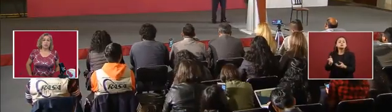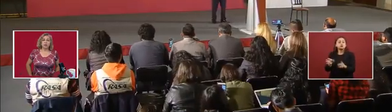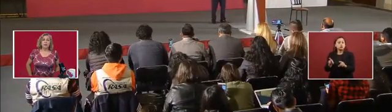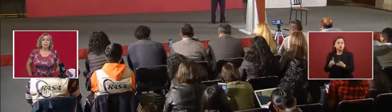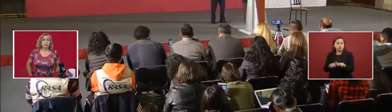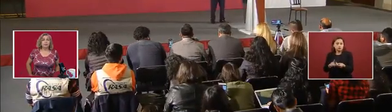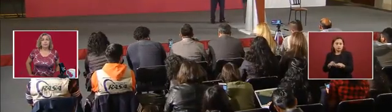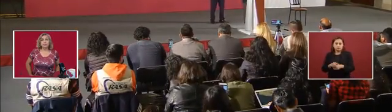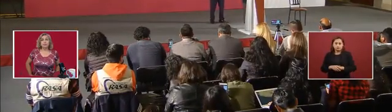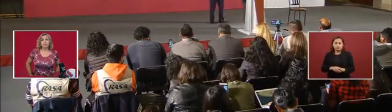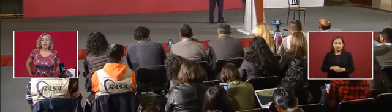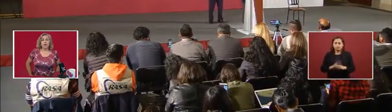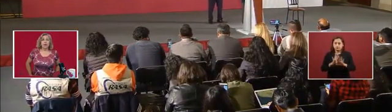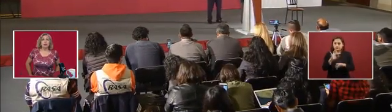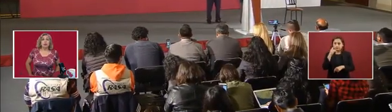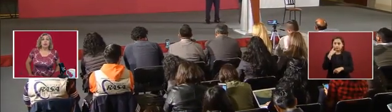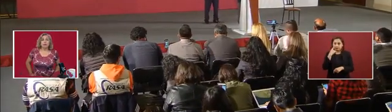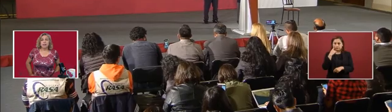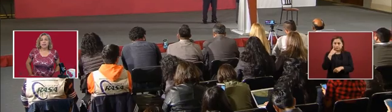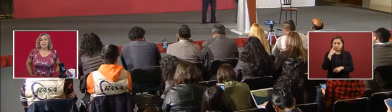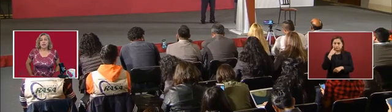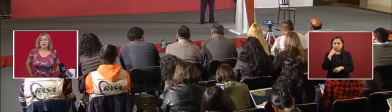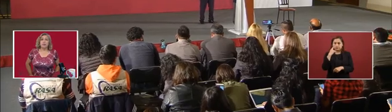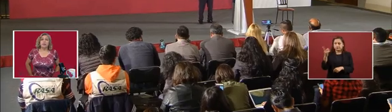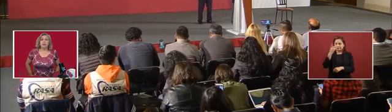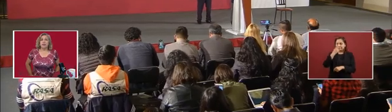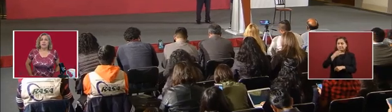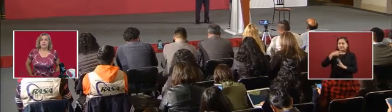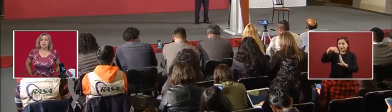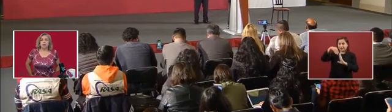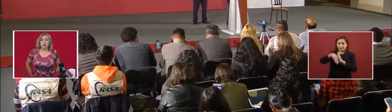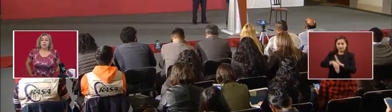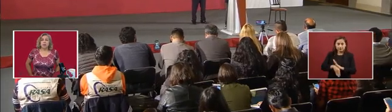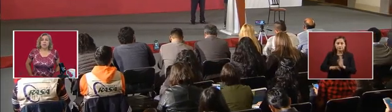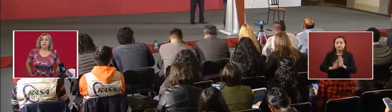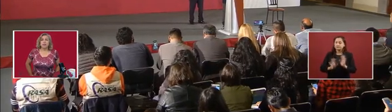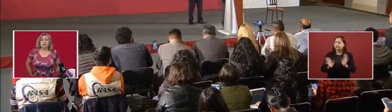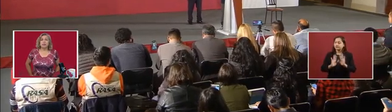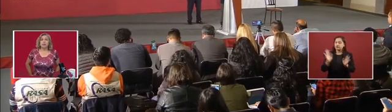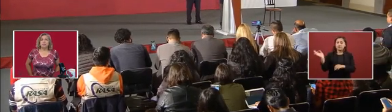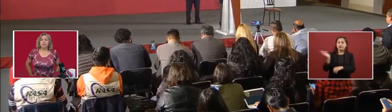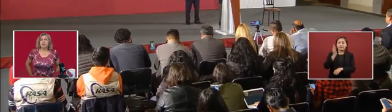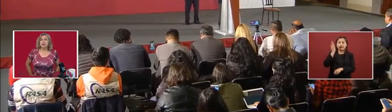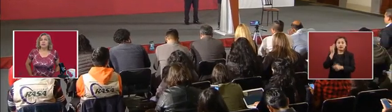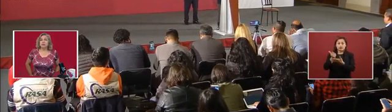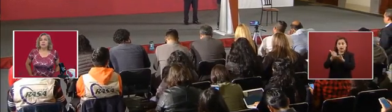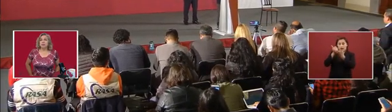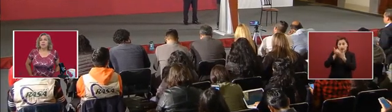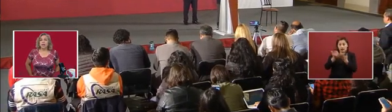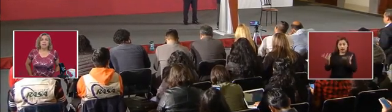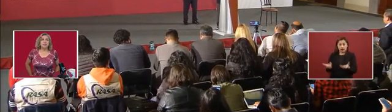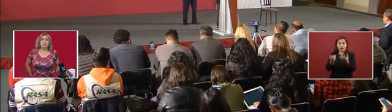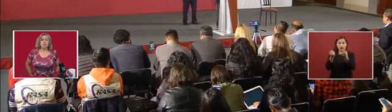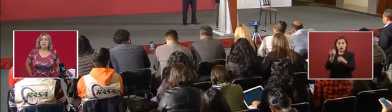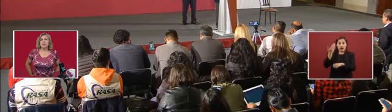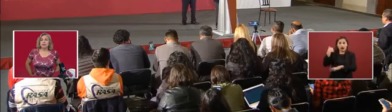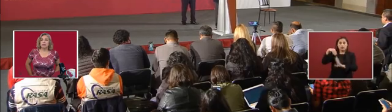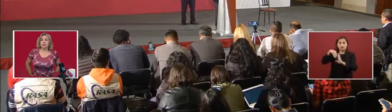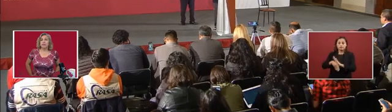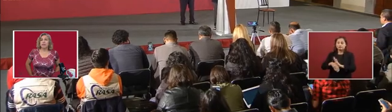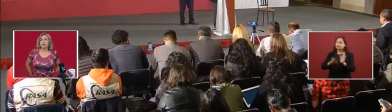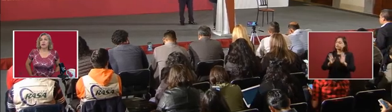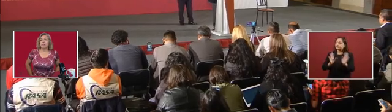¿De cuánto fue la compra este año? How much was the purchase this year as compared to other years? Or, Y si se encontraron, pues, and did